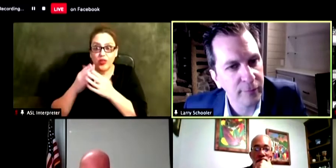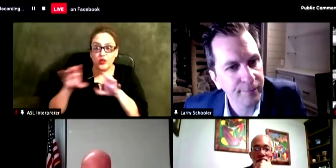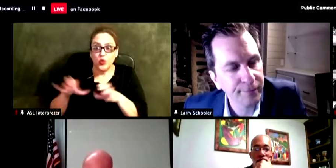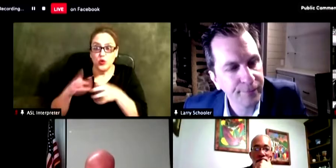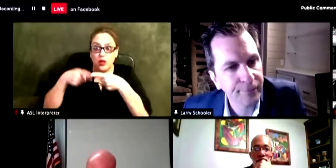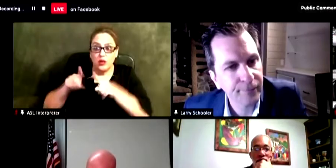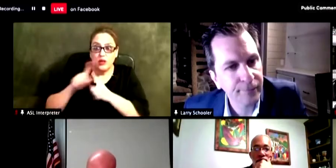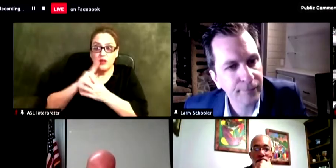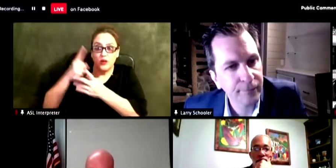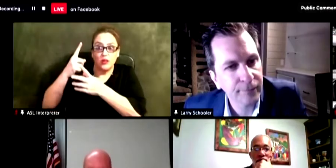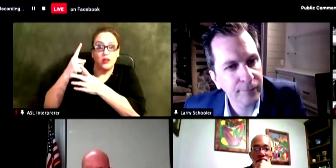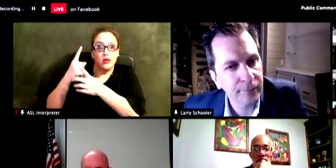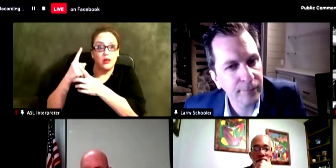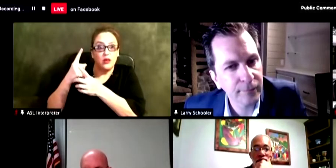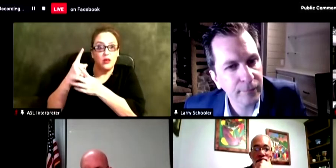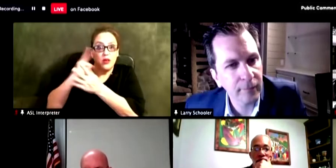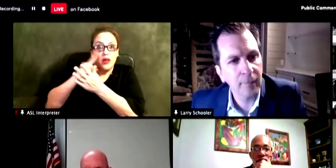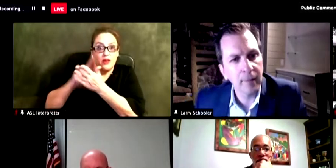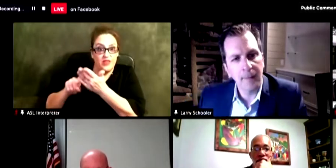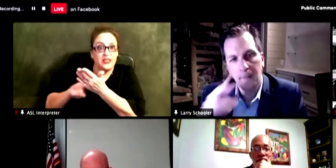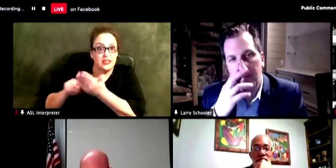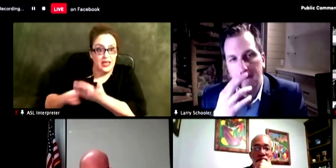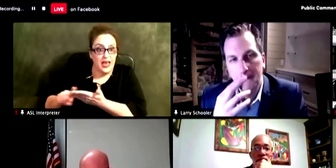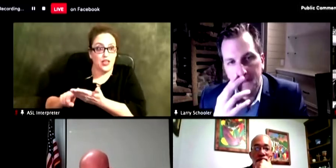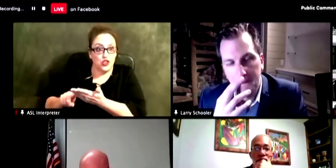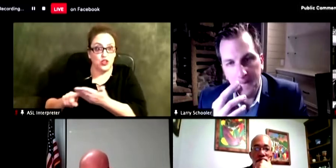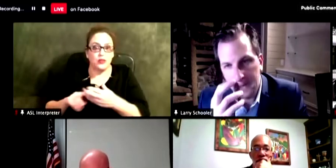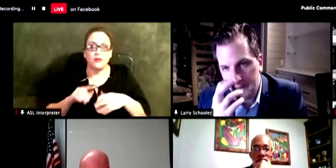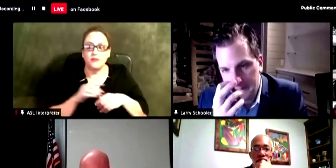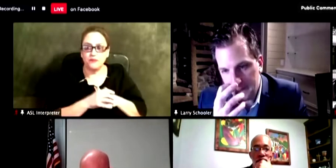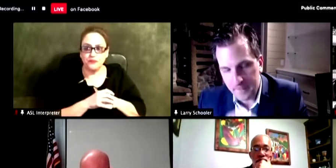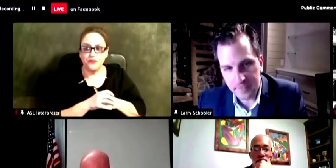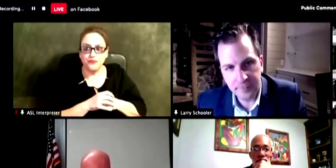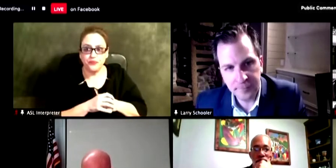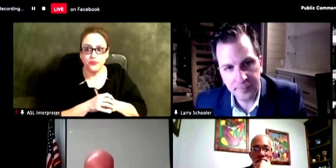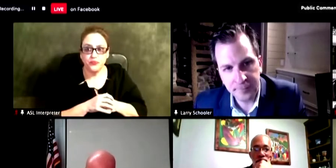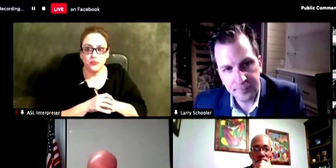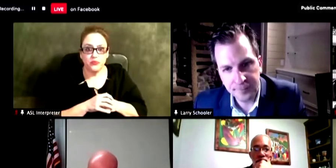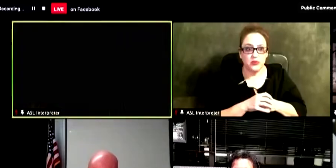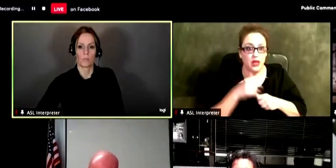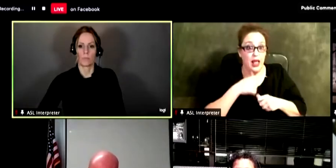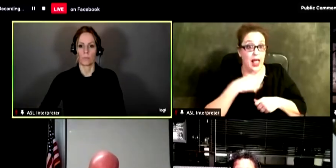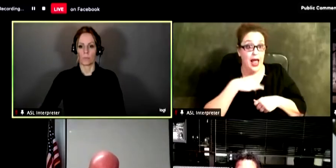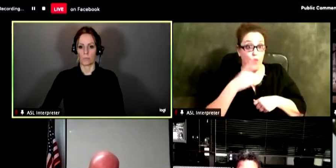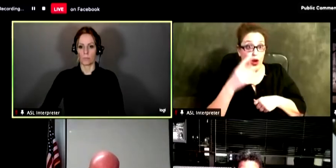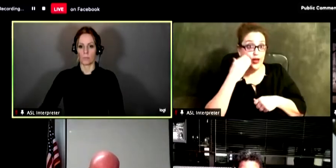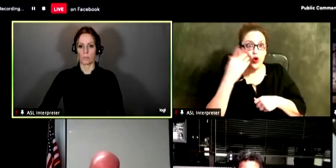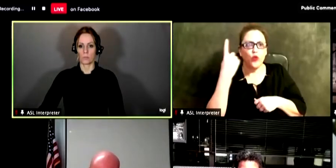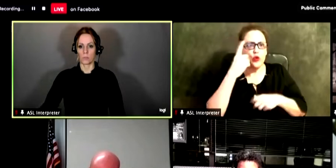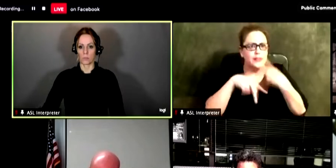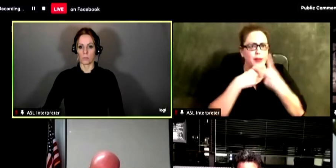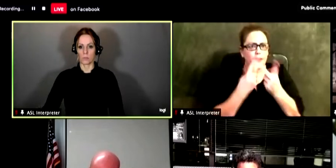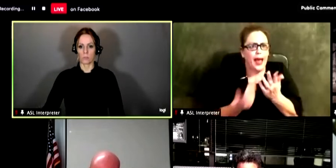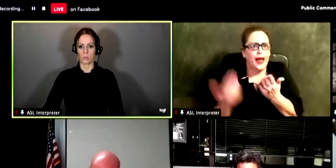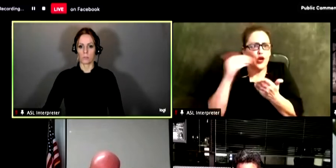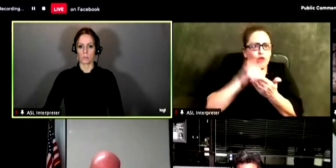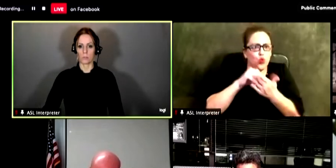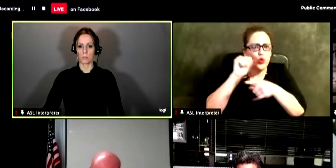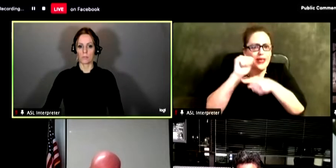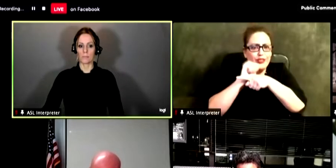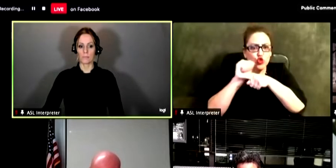prosecution. Absolutely, but I would like to know that there's some sort of retraining for police that